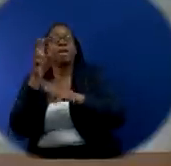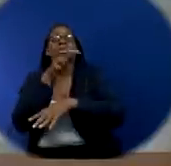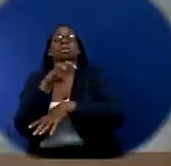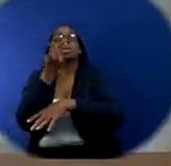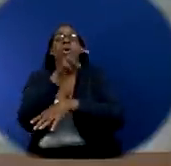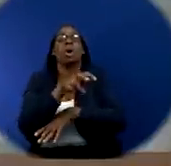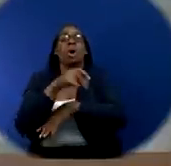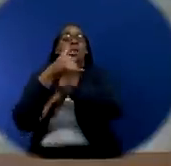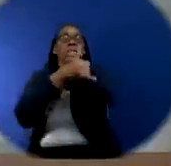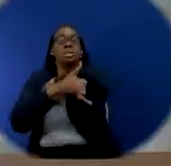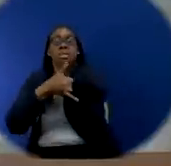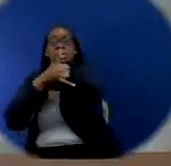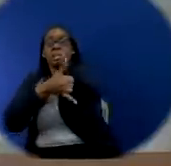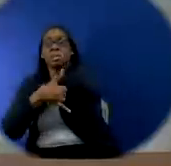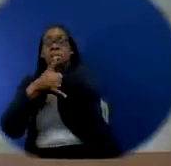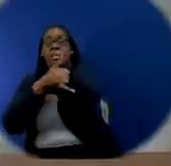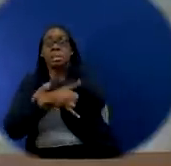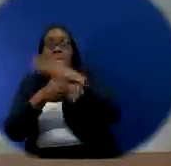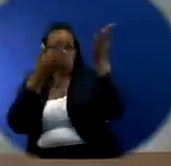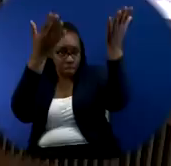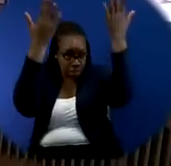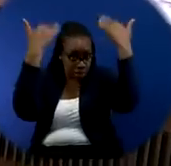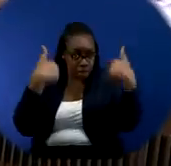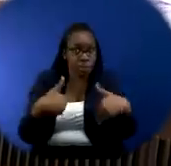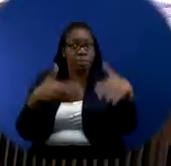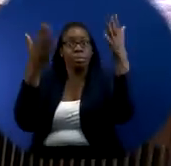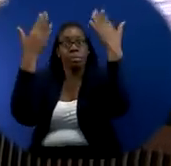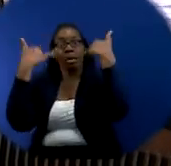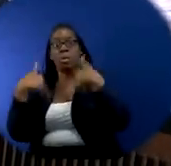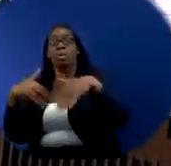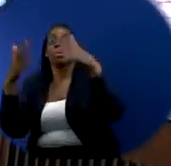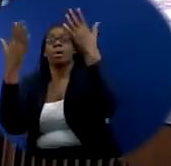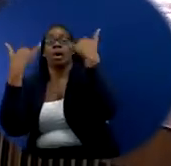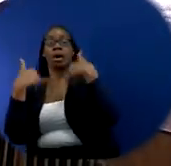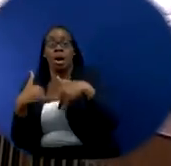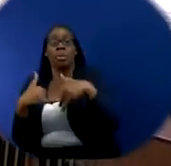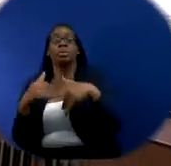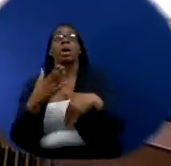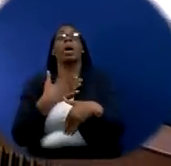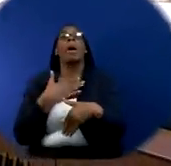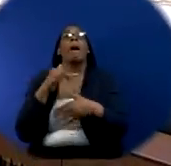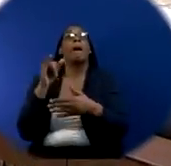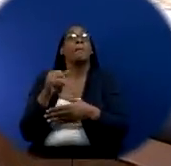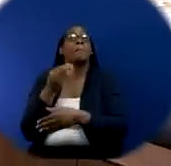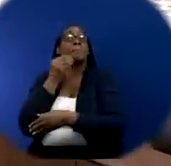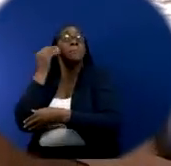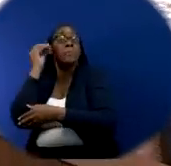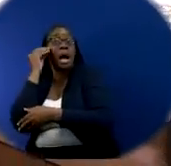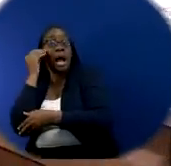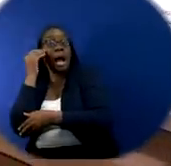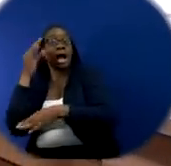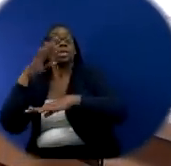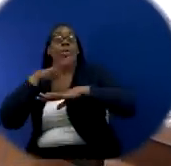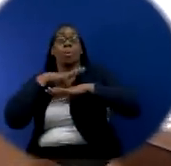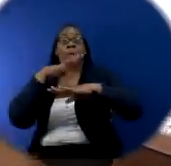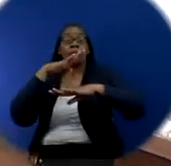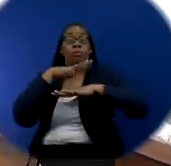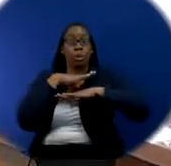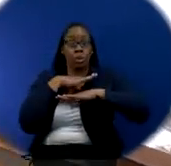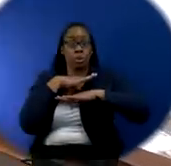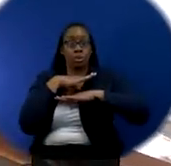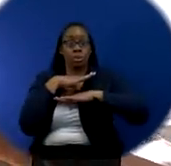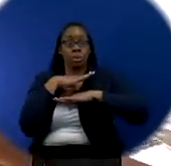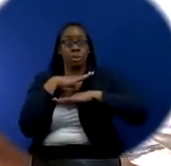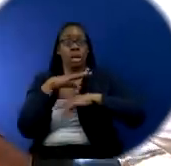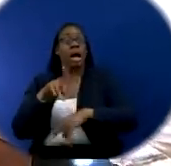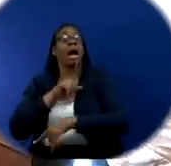and country lanes and compel them to come in so that my house will be full.